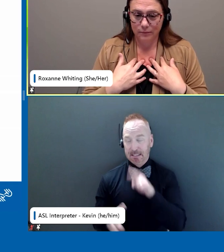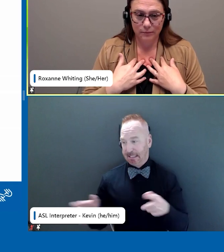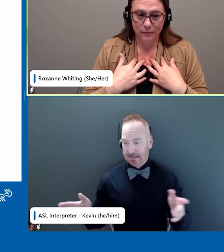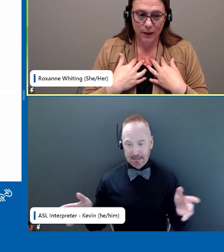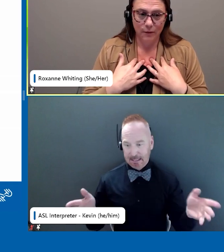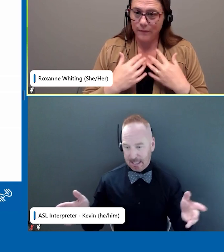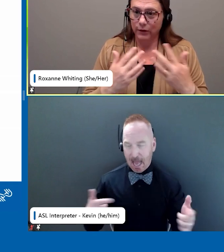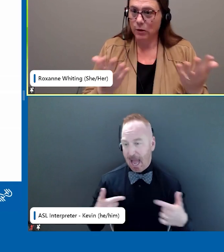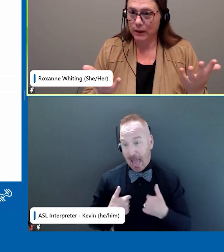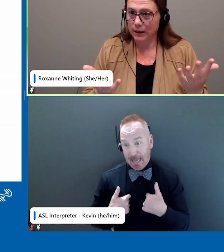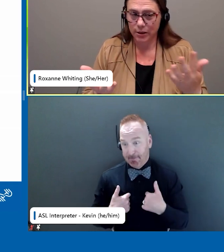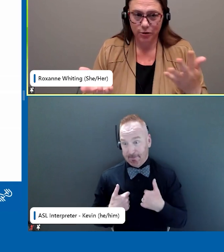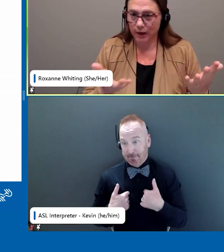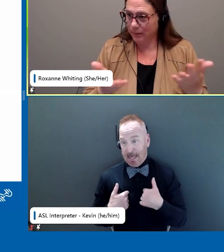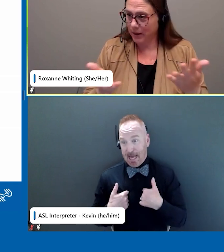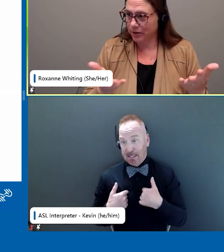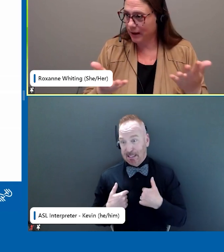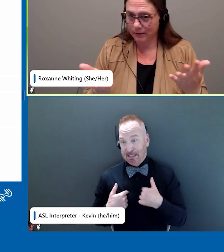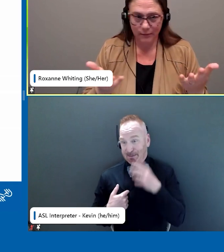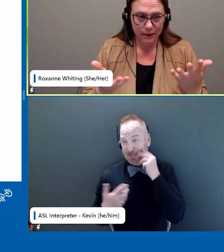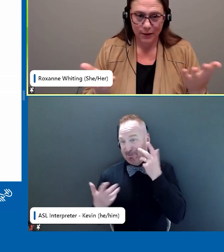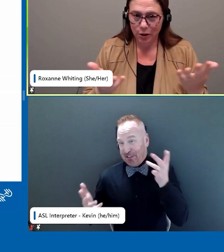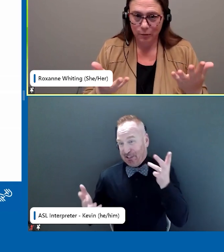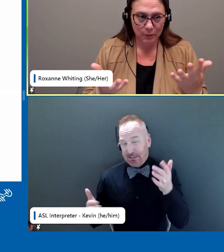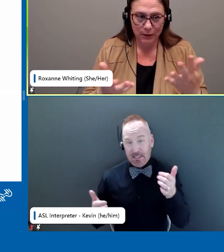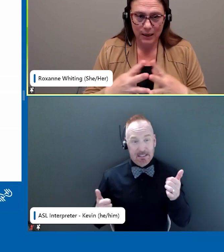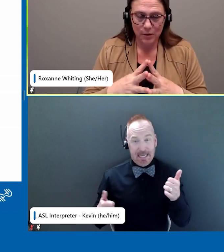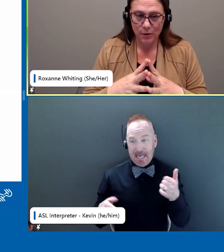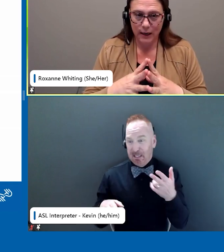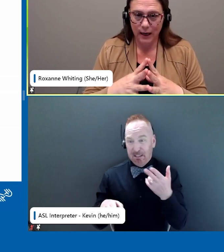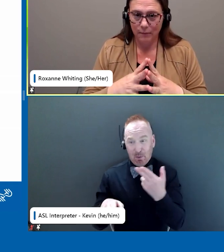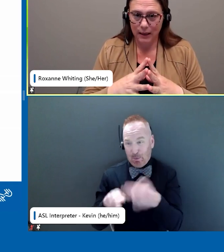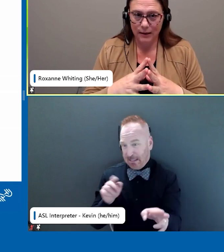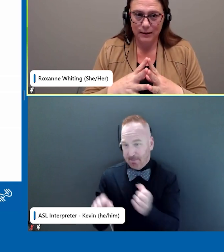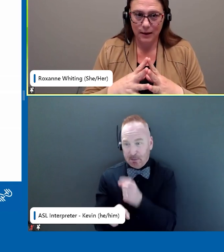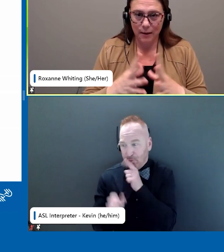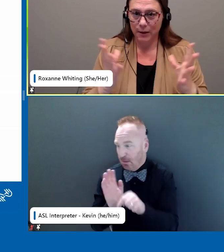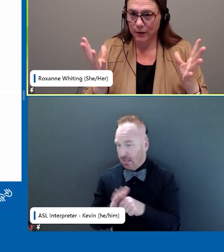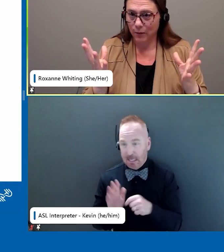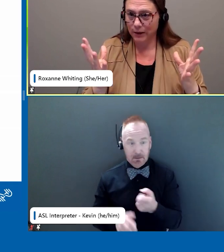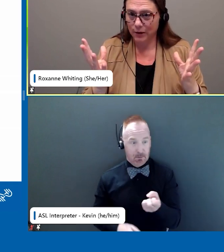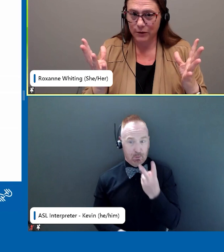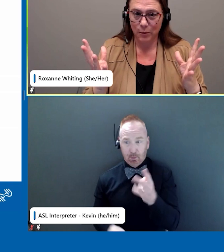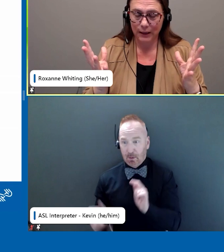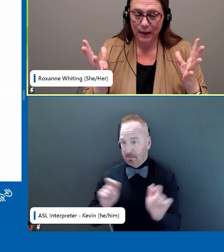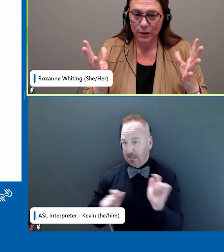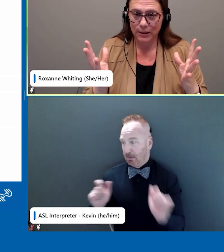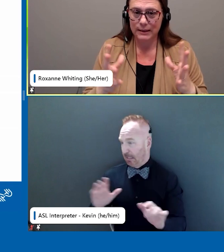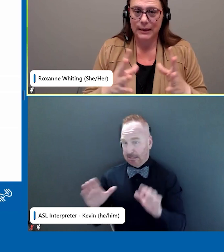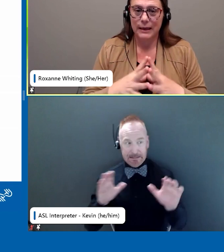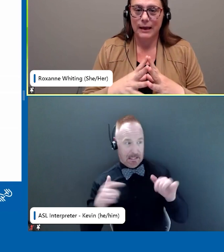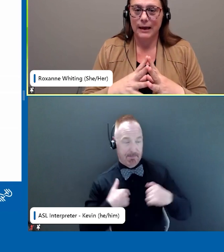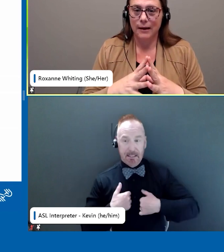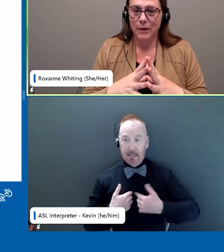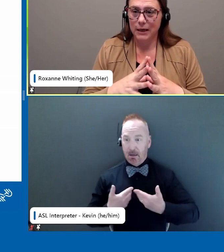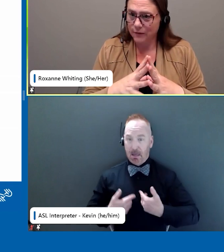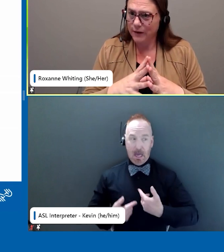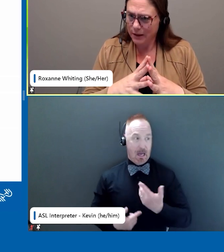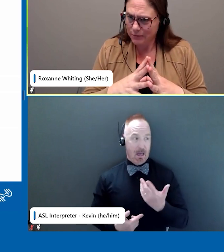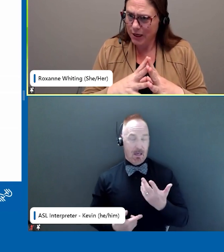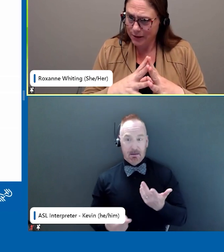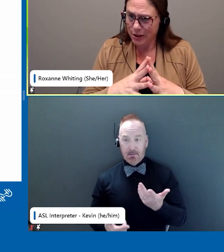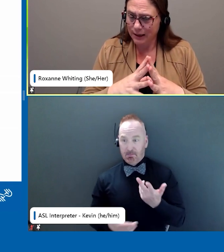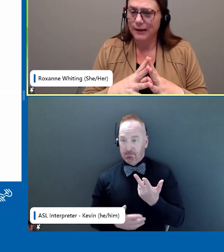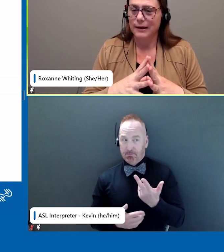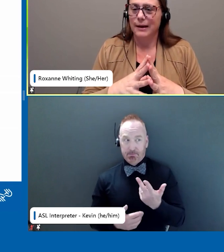um, very quickly just trying to make sure that two people can communicate because I'm the only one that knows both languages. And it's